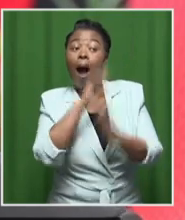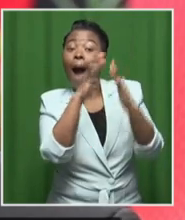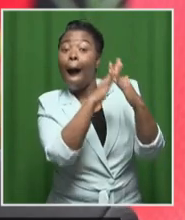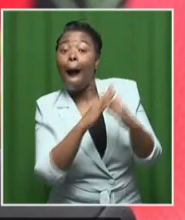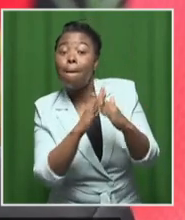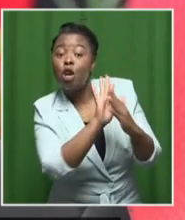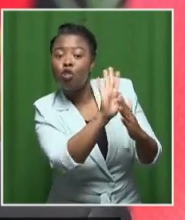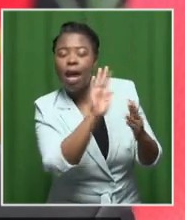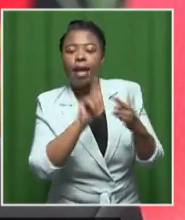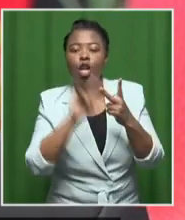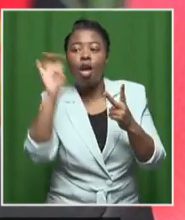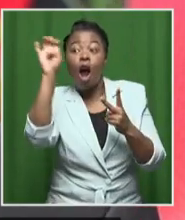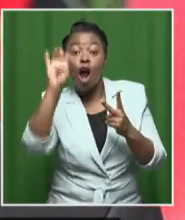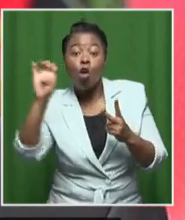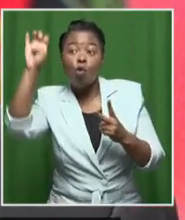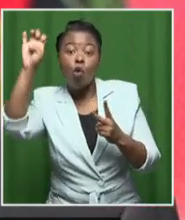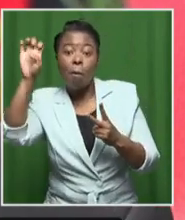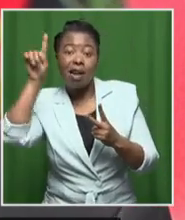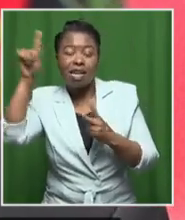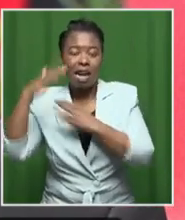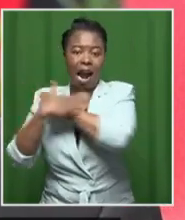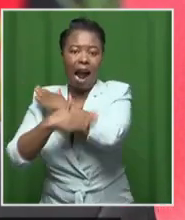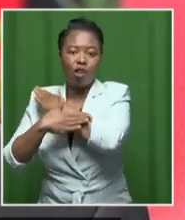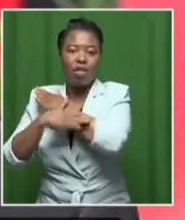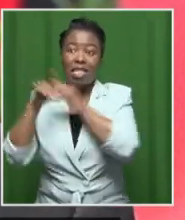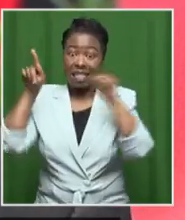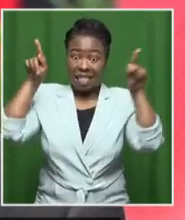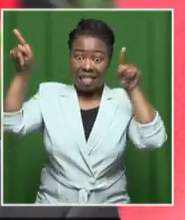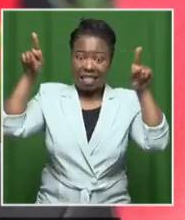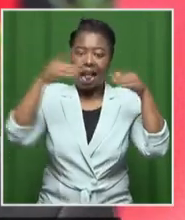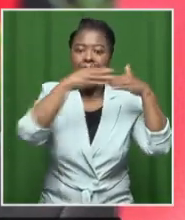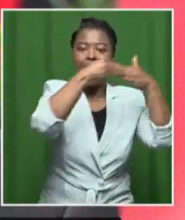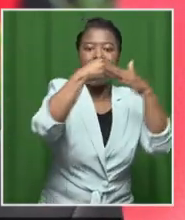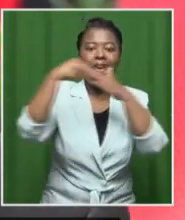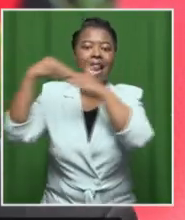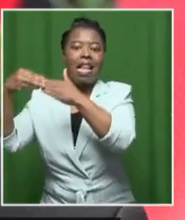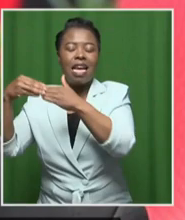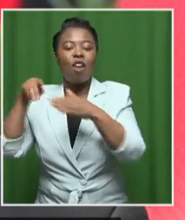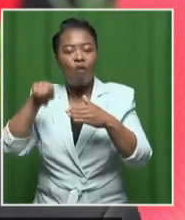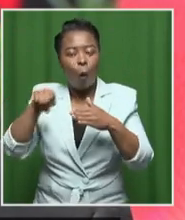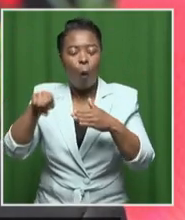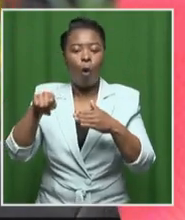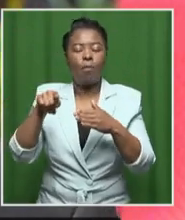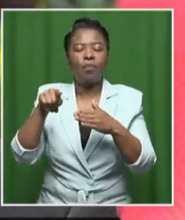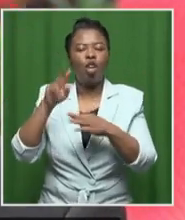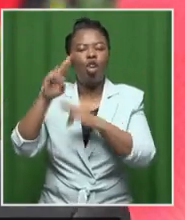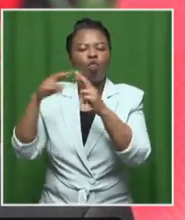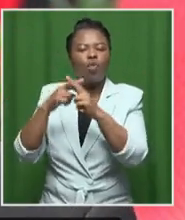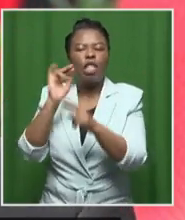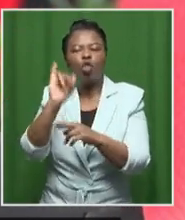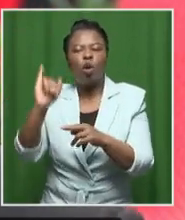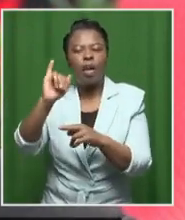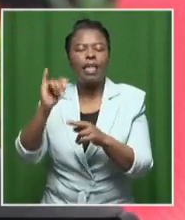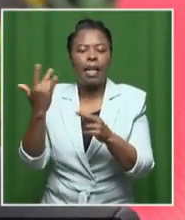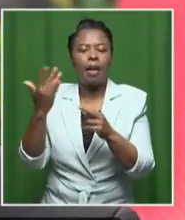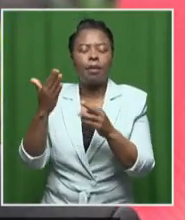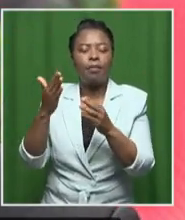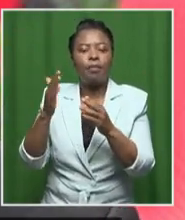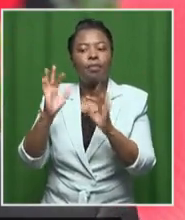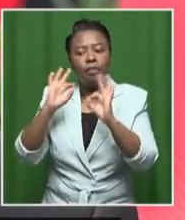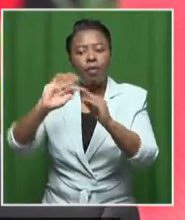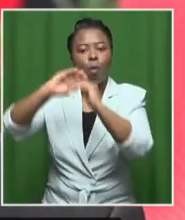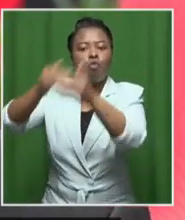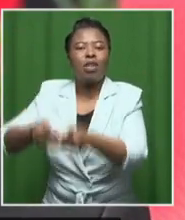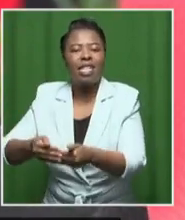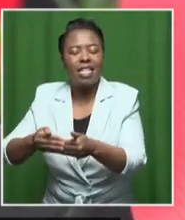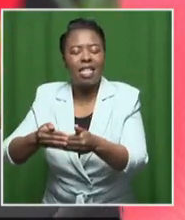the European countries actually are the leaders when it comes to the area of reinsurance of cargo when it comes to